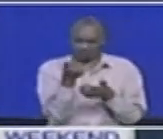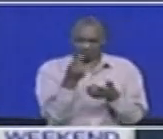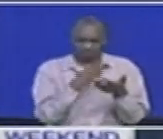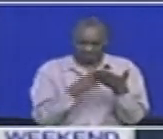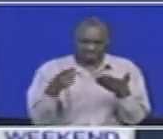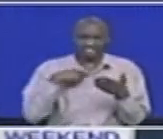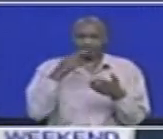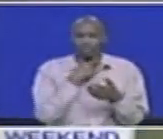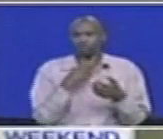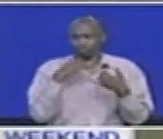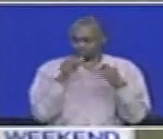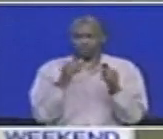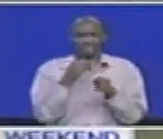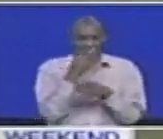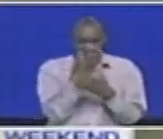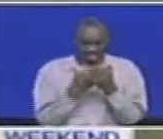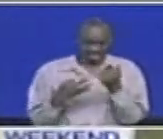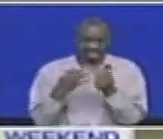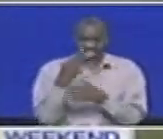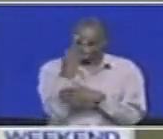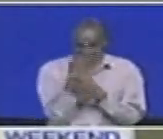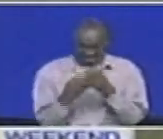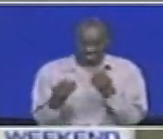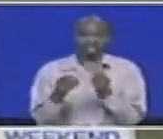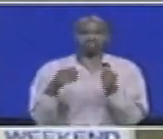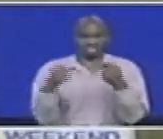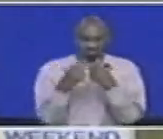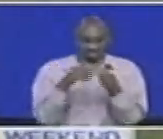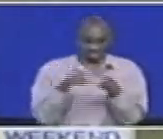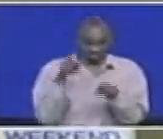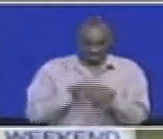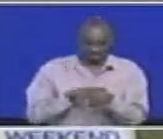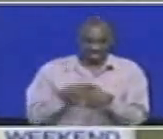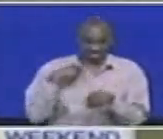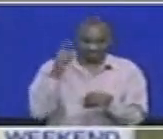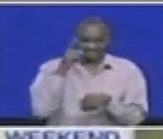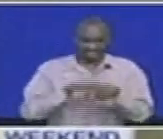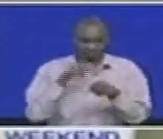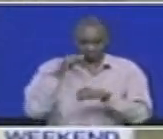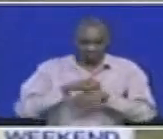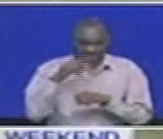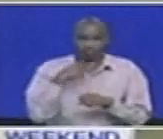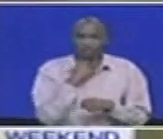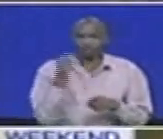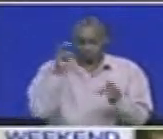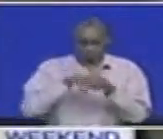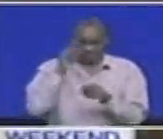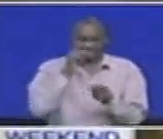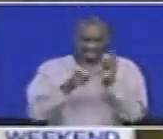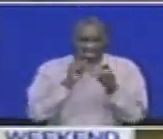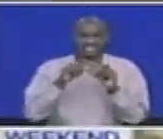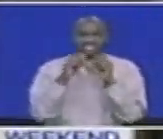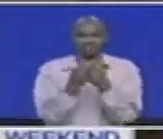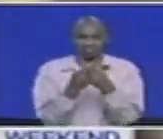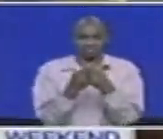wants to do a triathlon. Heaven surprised her family on the first day of school when she told them she wanted to join the athletics team.